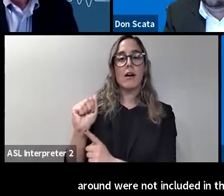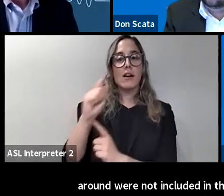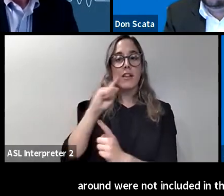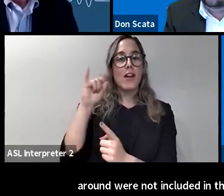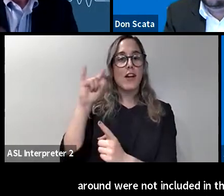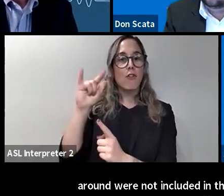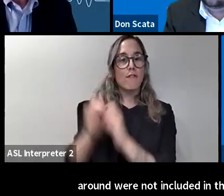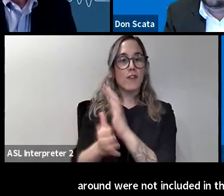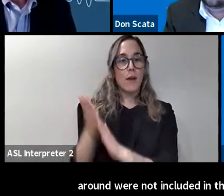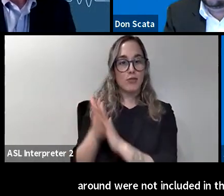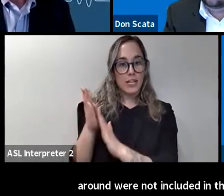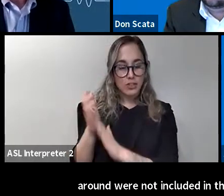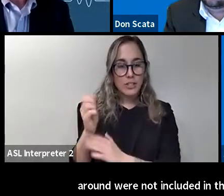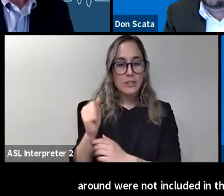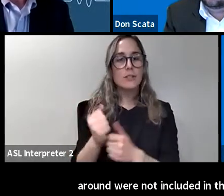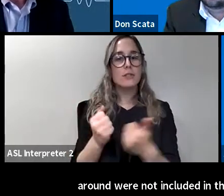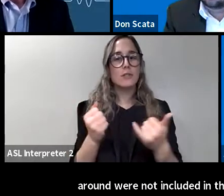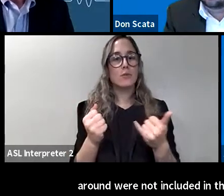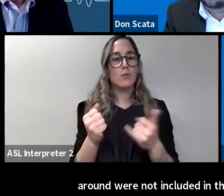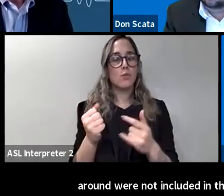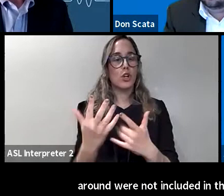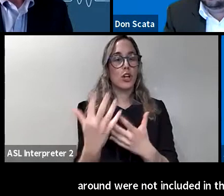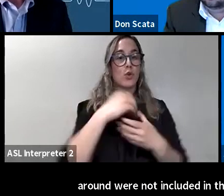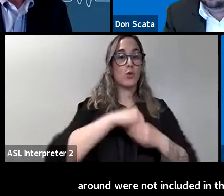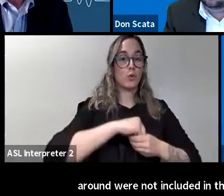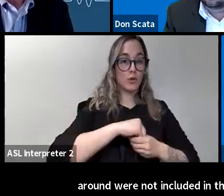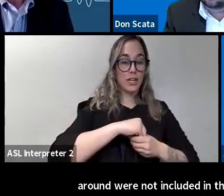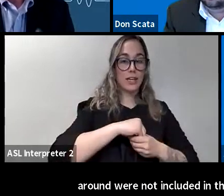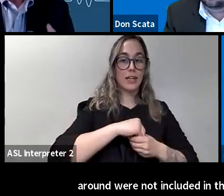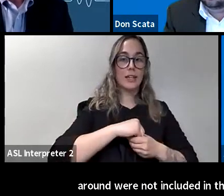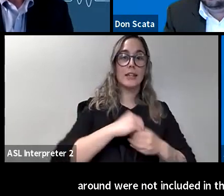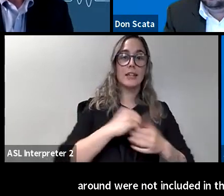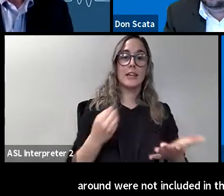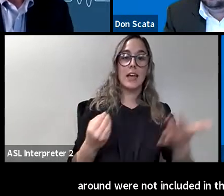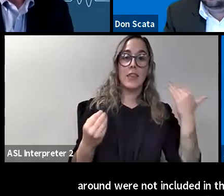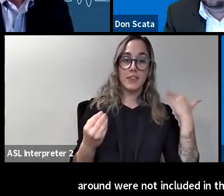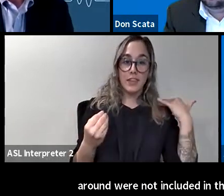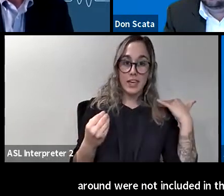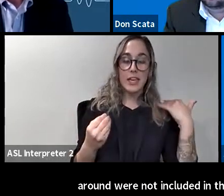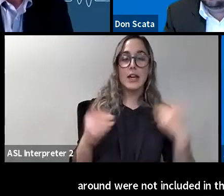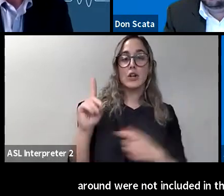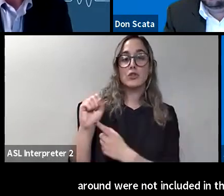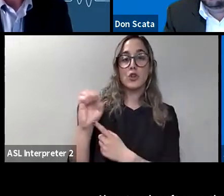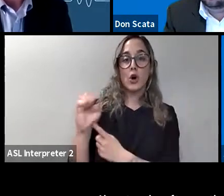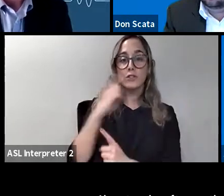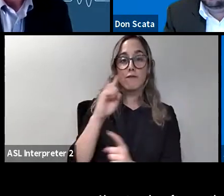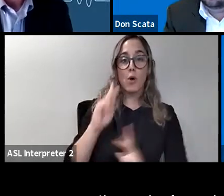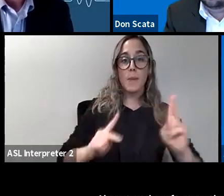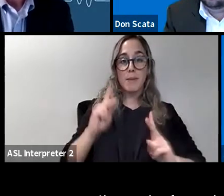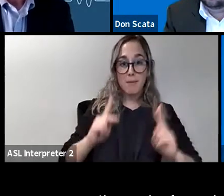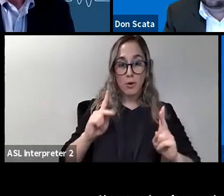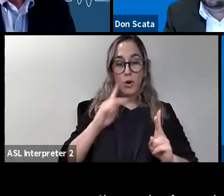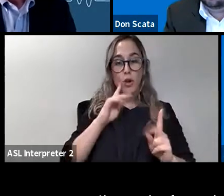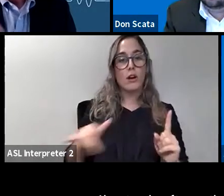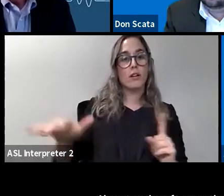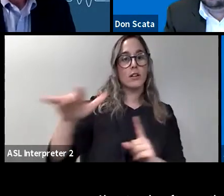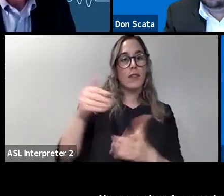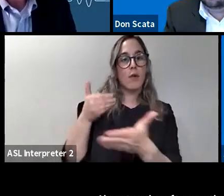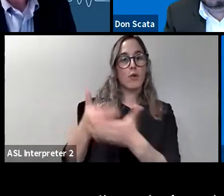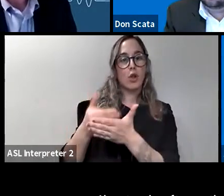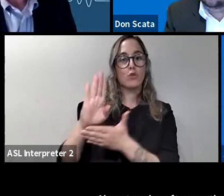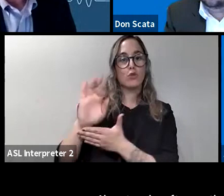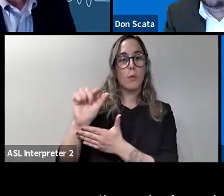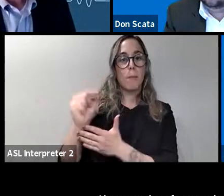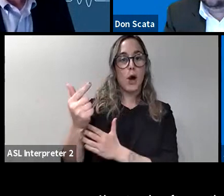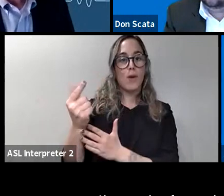aircraft operations were actually included in the dose for the people around Boeing Field,